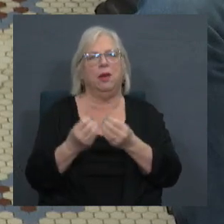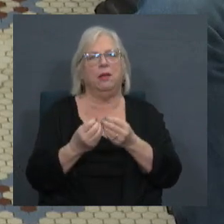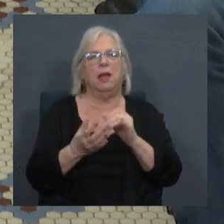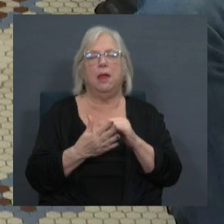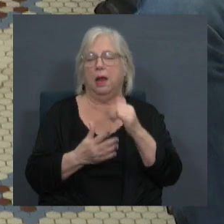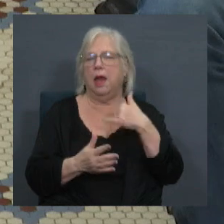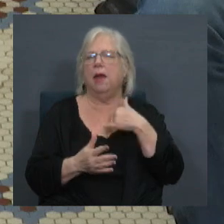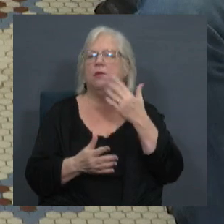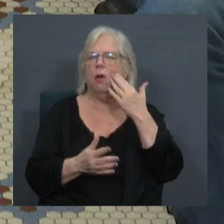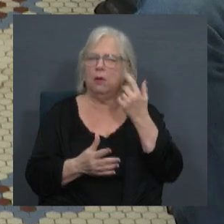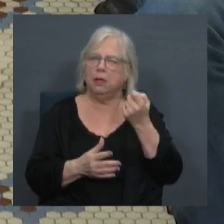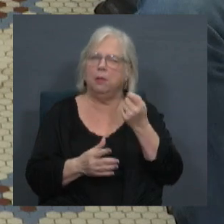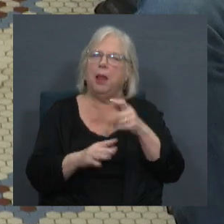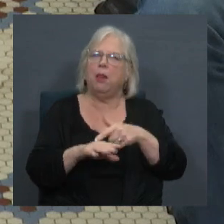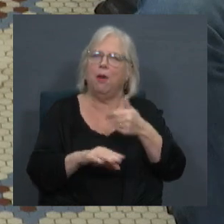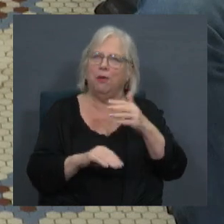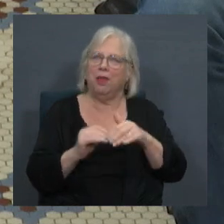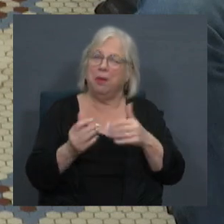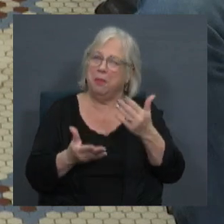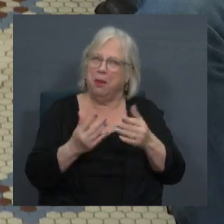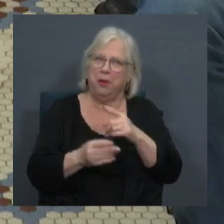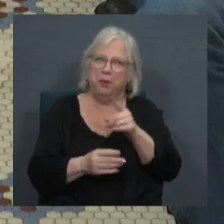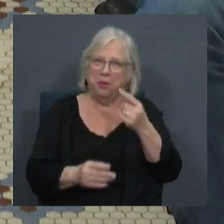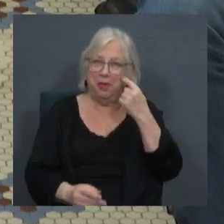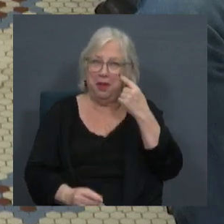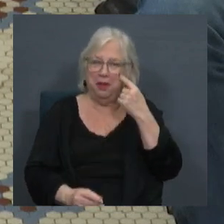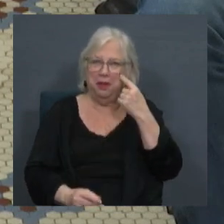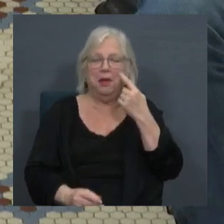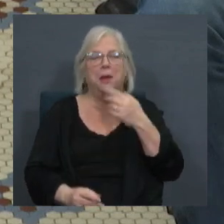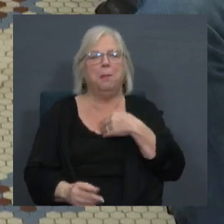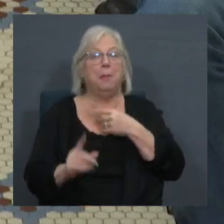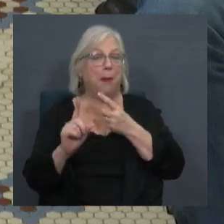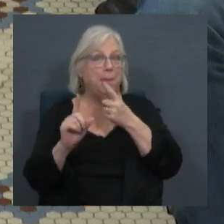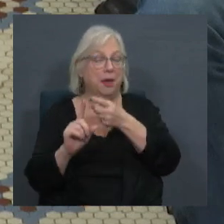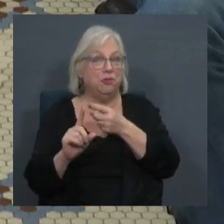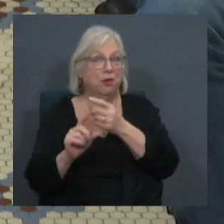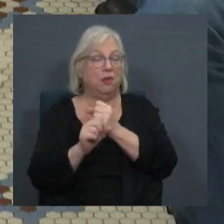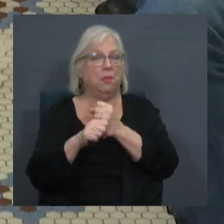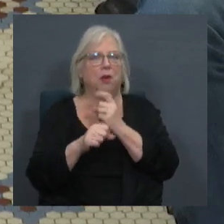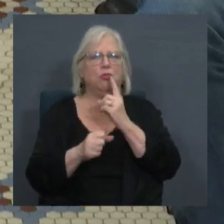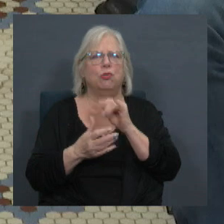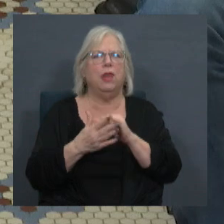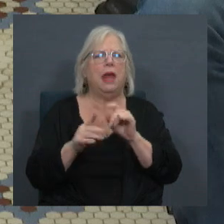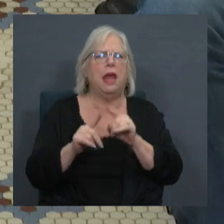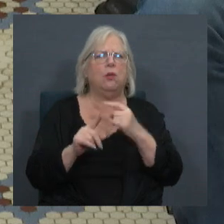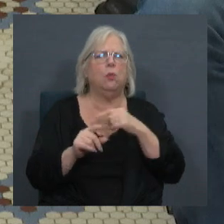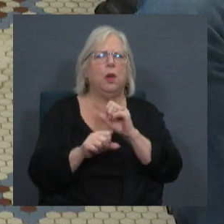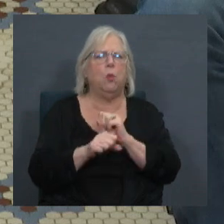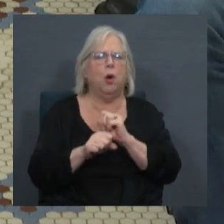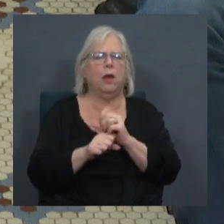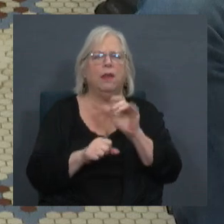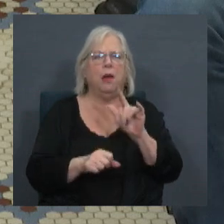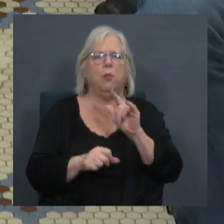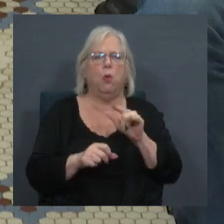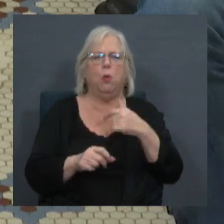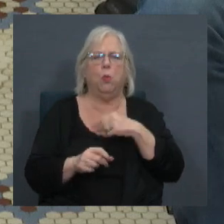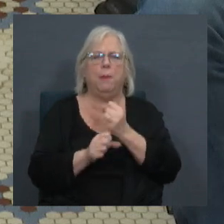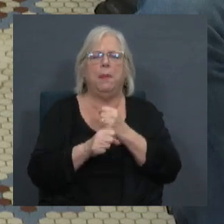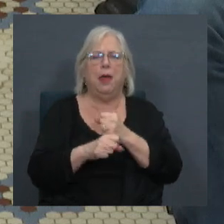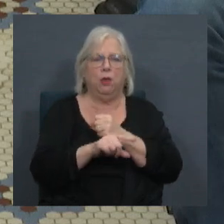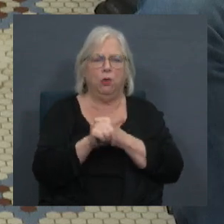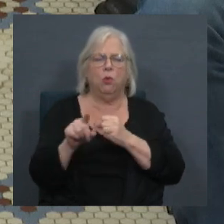than you think I might have. And my mission is to make sure, as we work at the airport, that we make you very proud of your